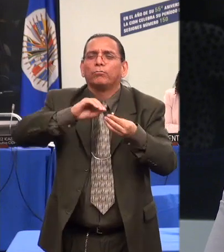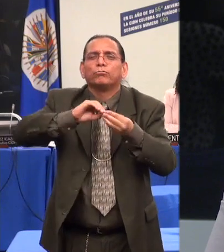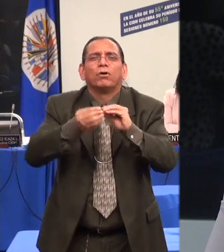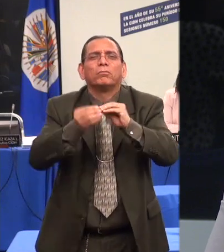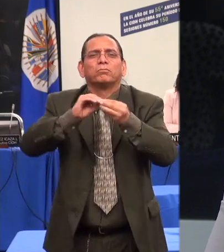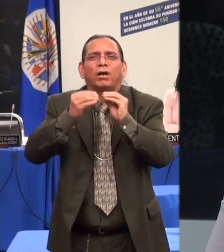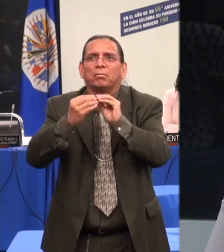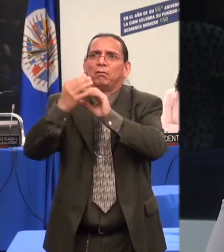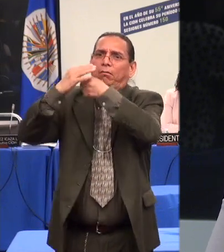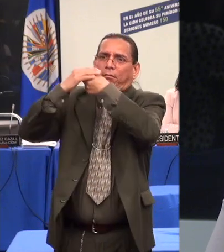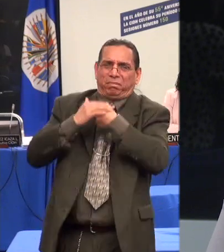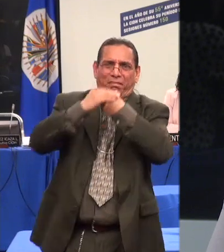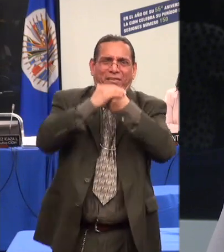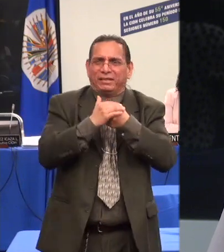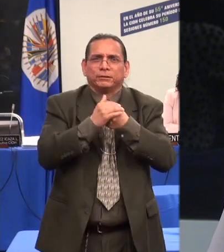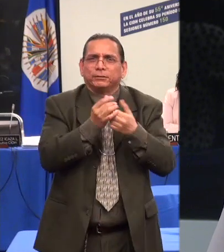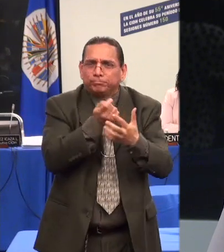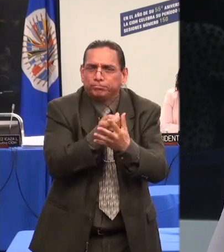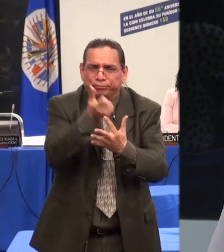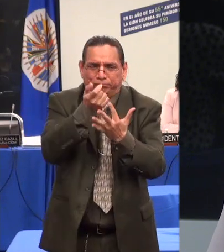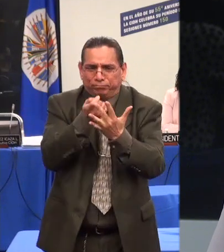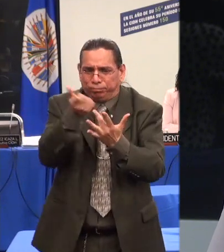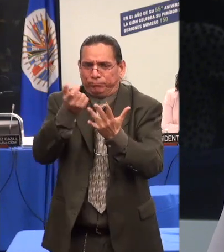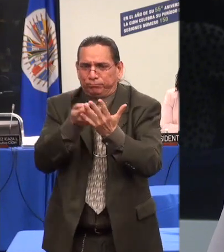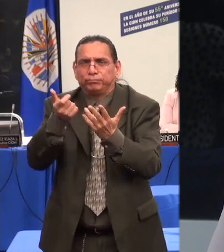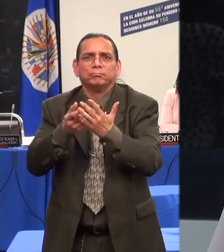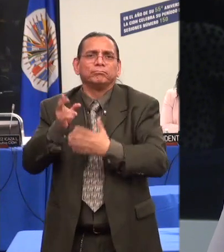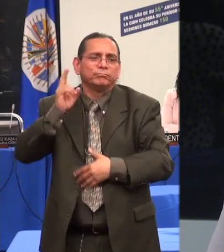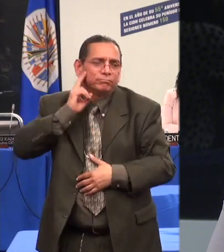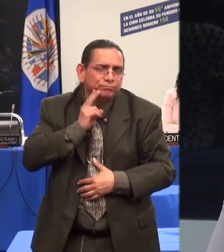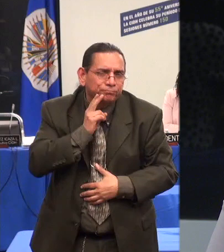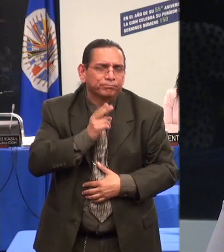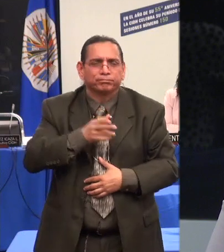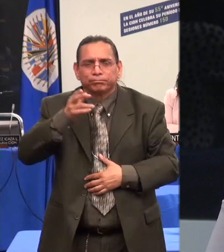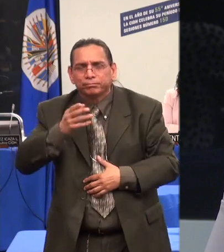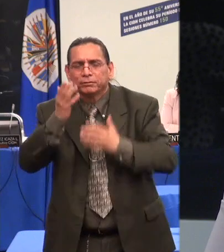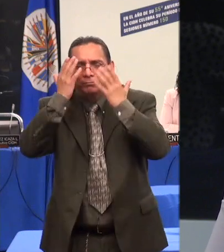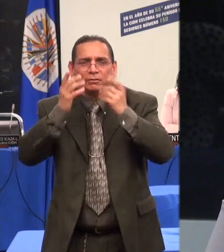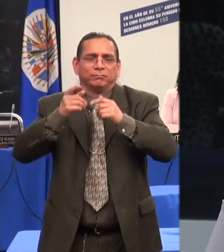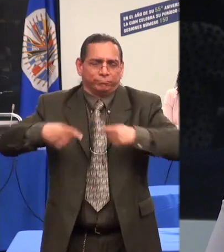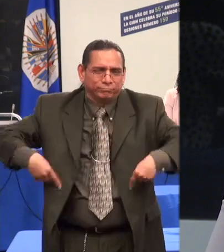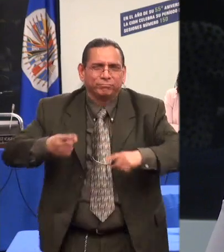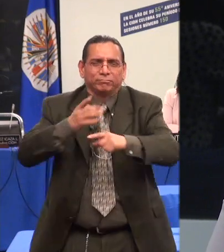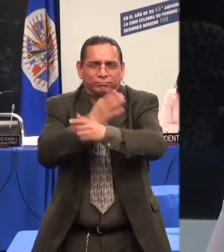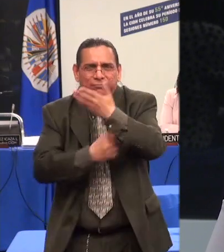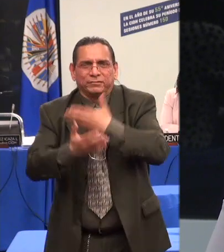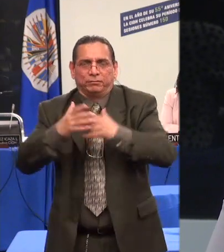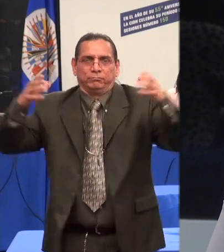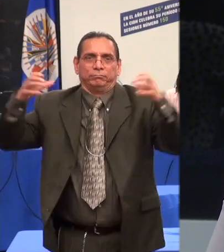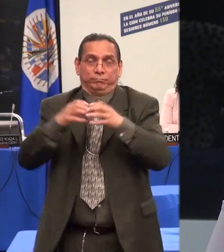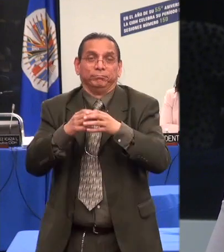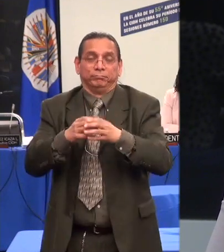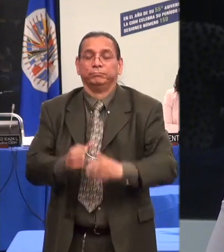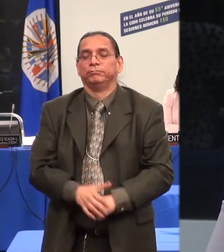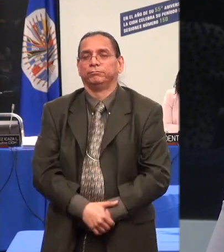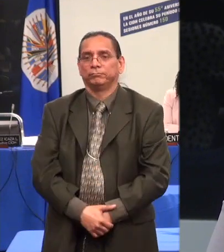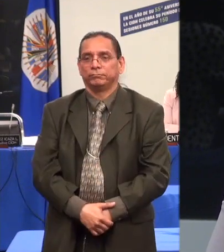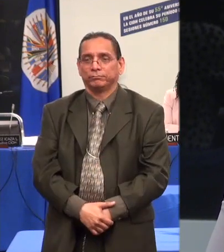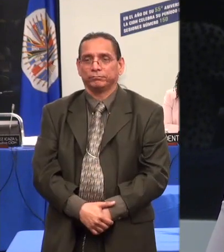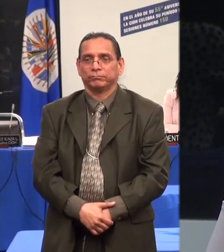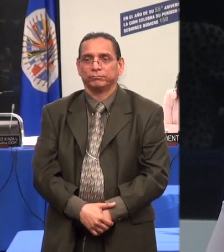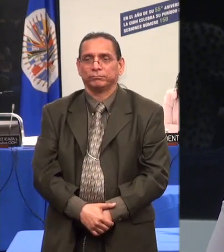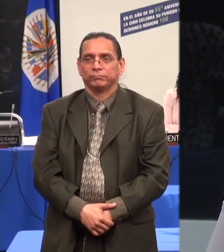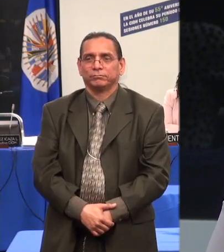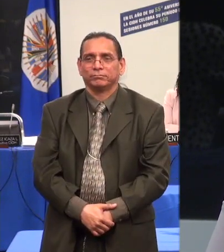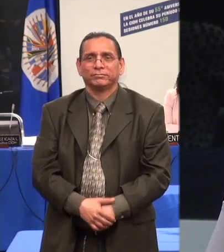However, we ourselves are learning and welcome the opportunity to